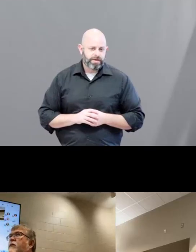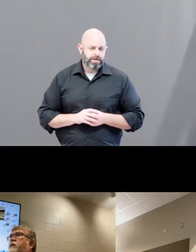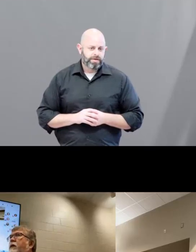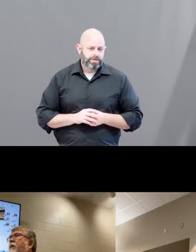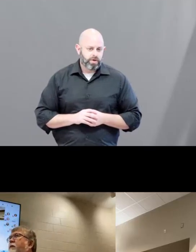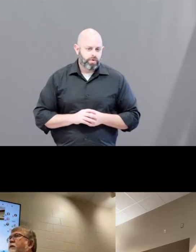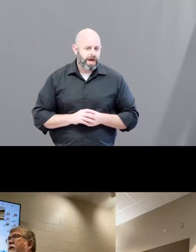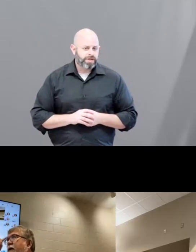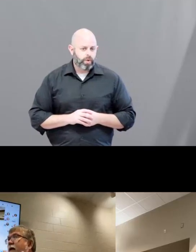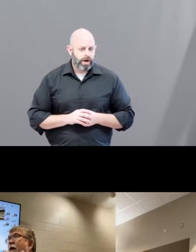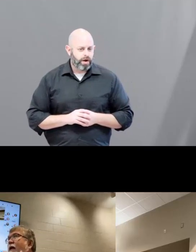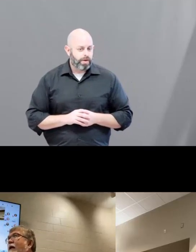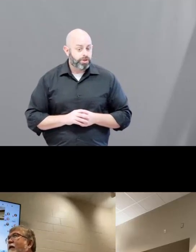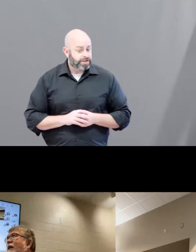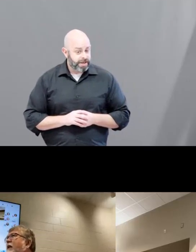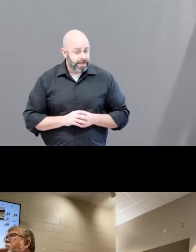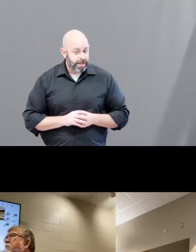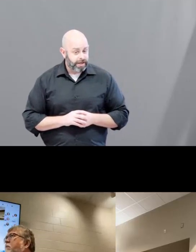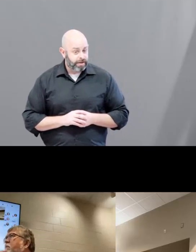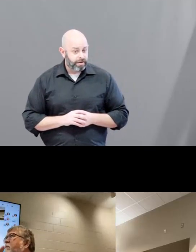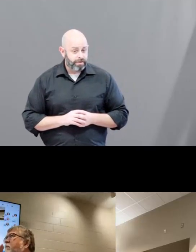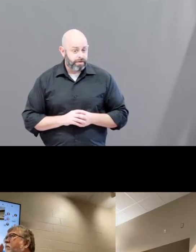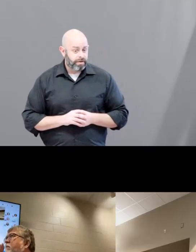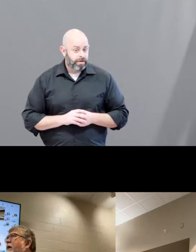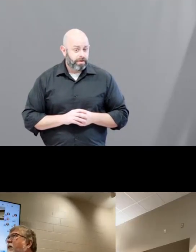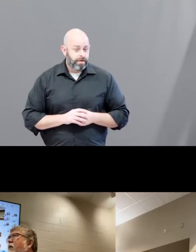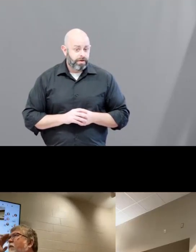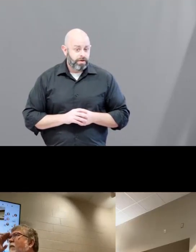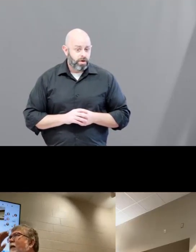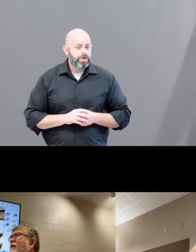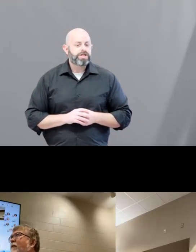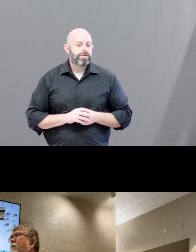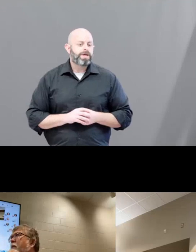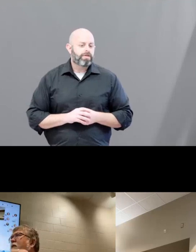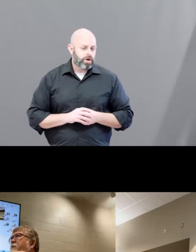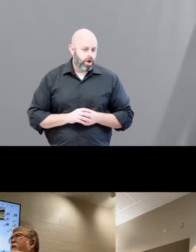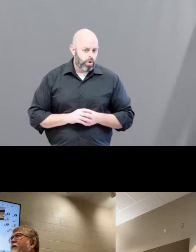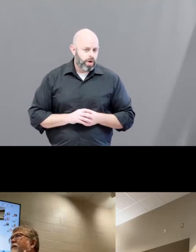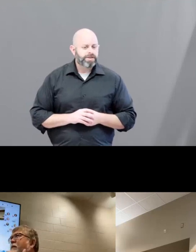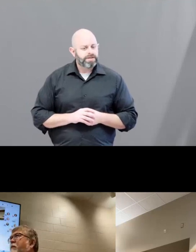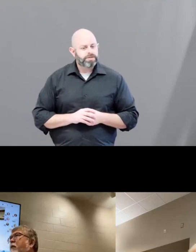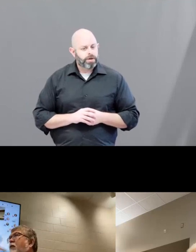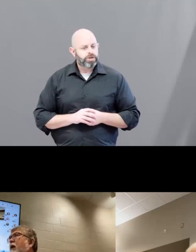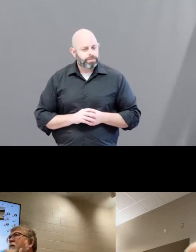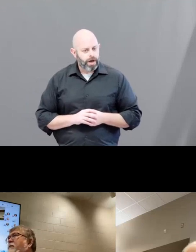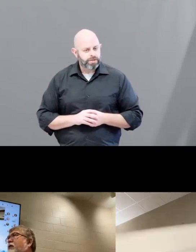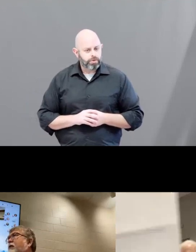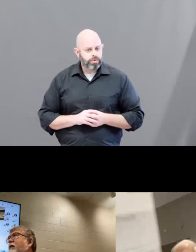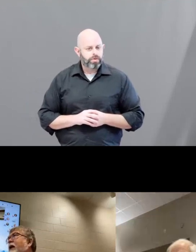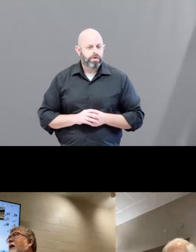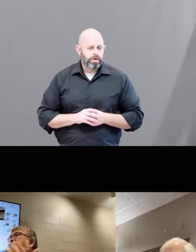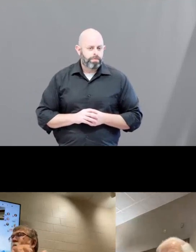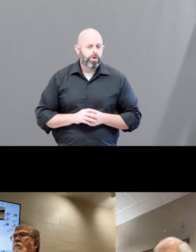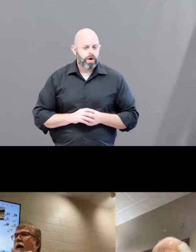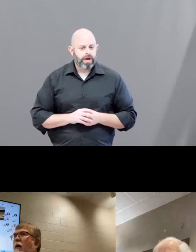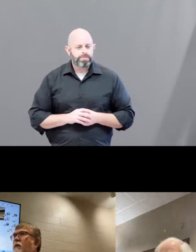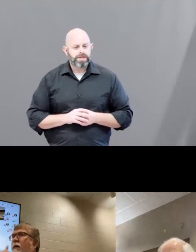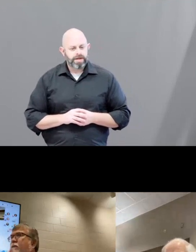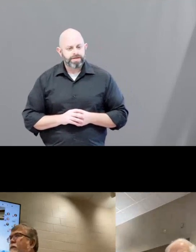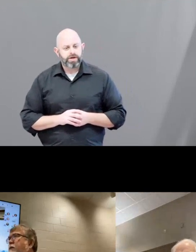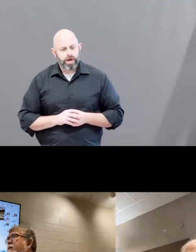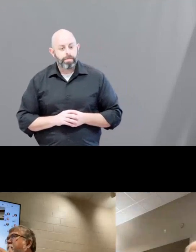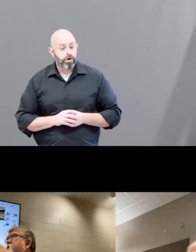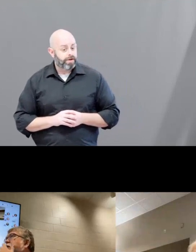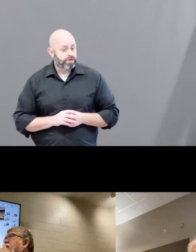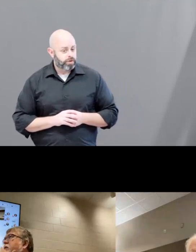that. So that's where I'm just thinking, you know, we just need to be in the know, at least as much as possible,